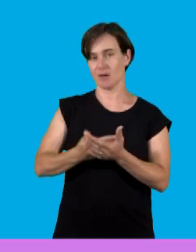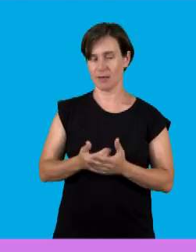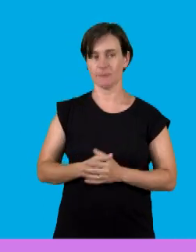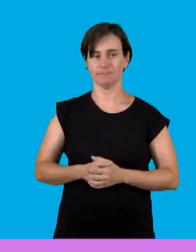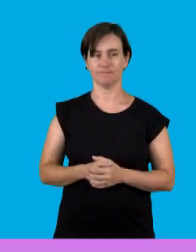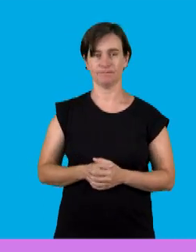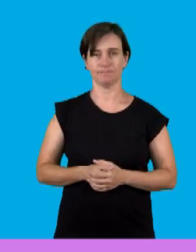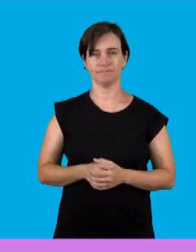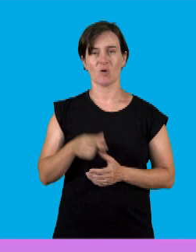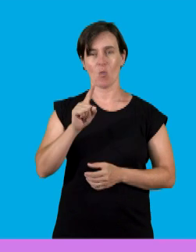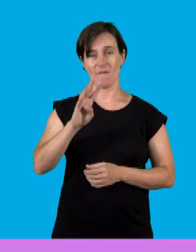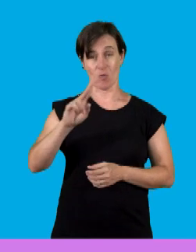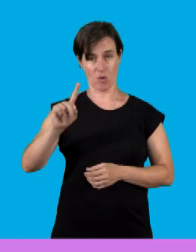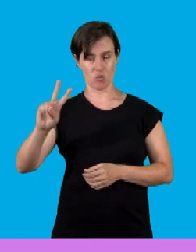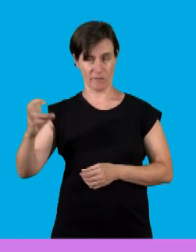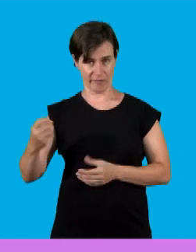of